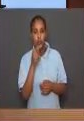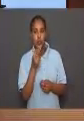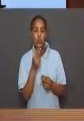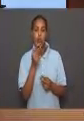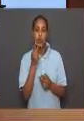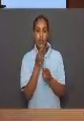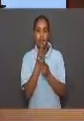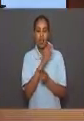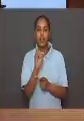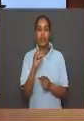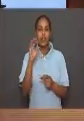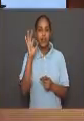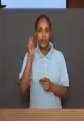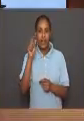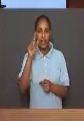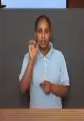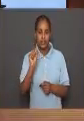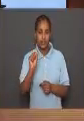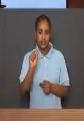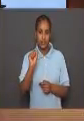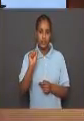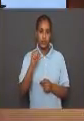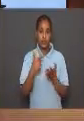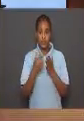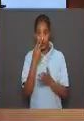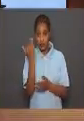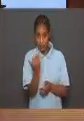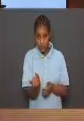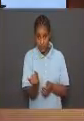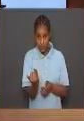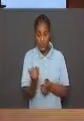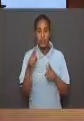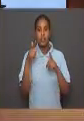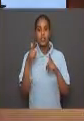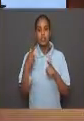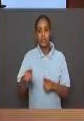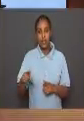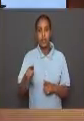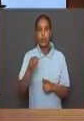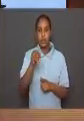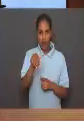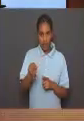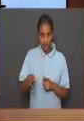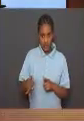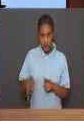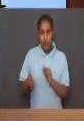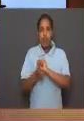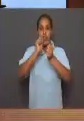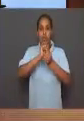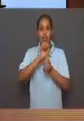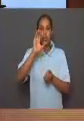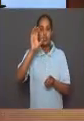fats. As you can see in this image, green plants convert